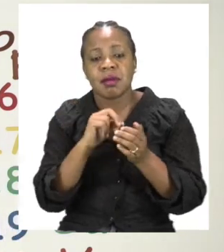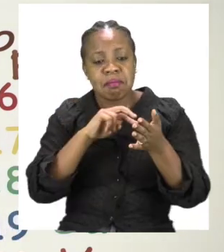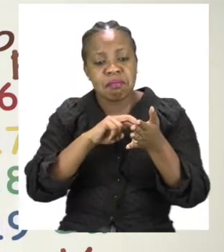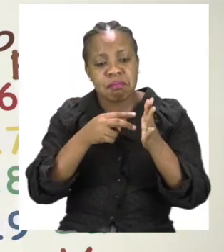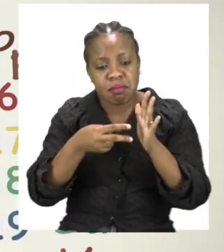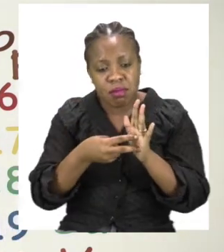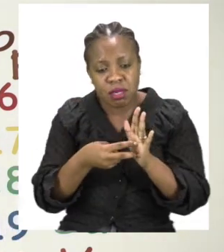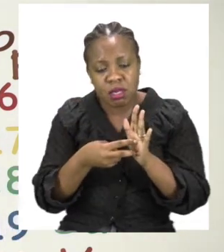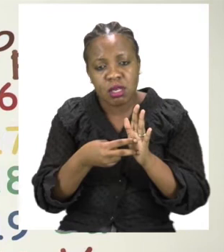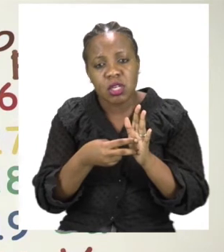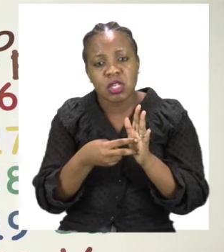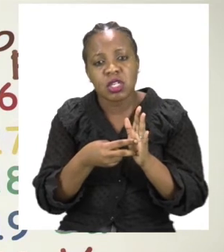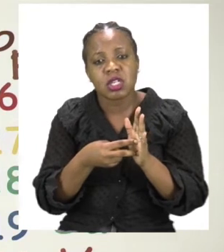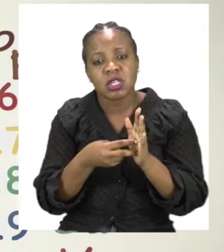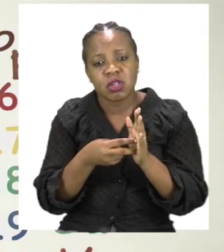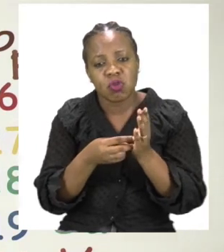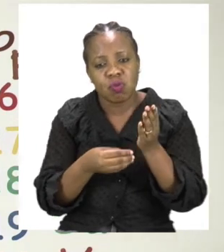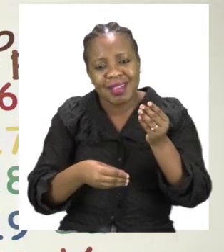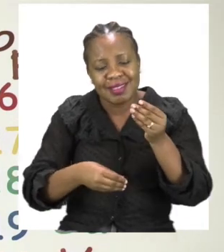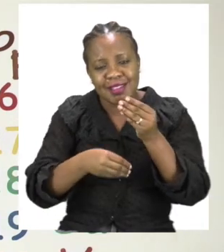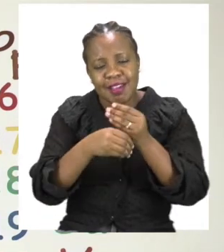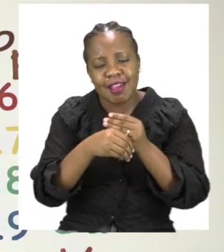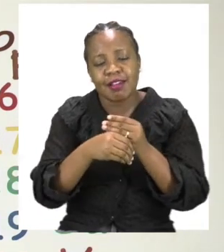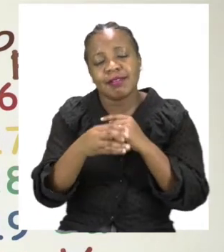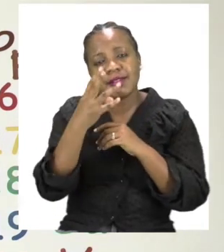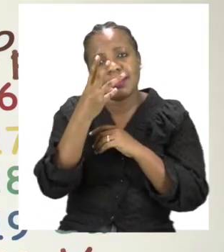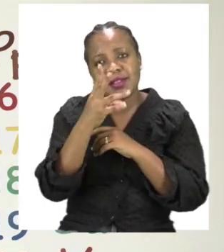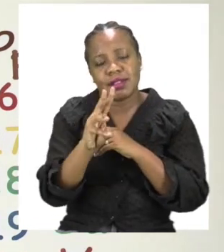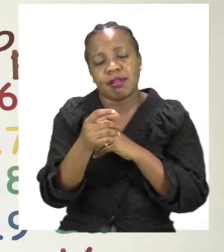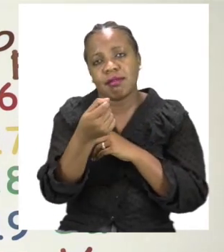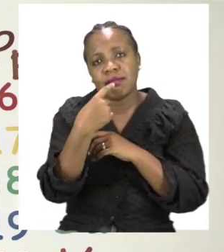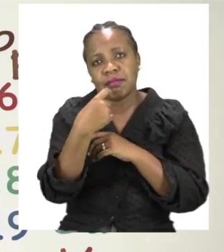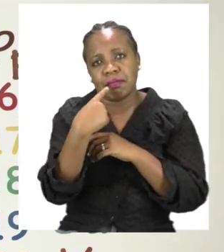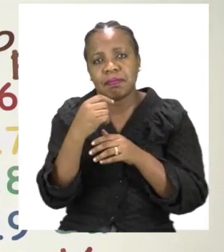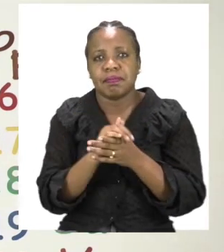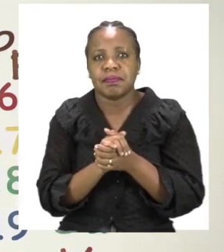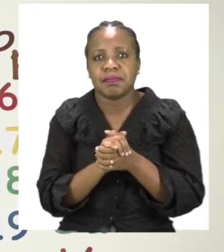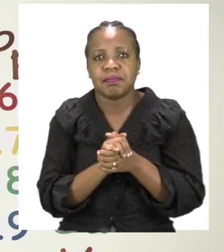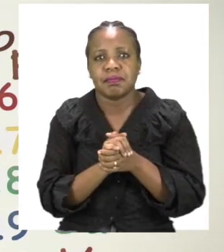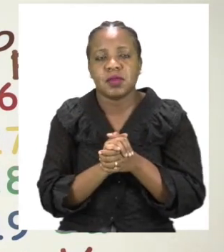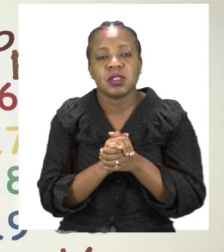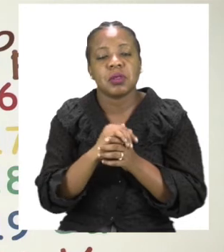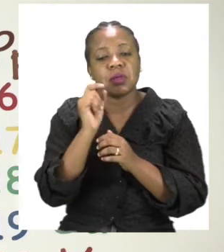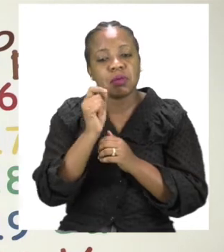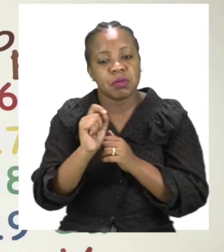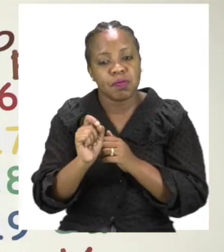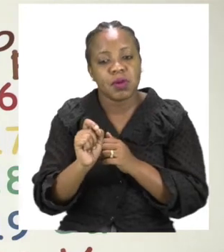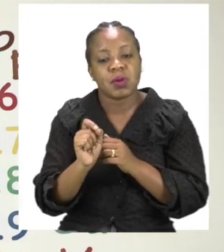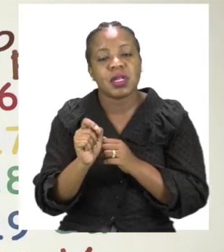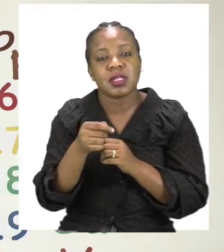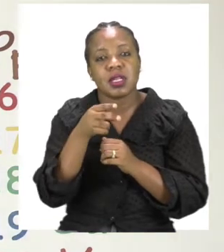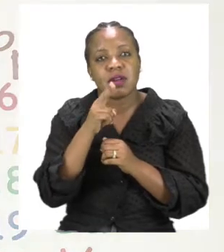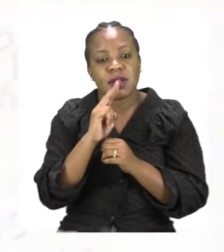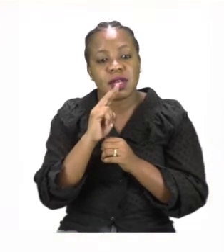So we need to fill that bottle with 6 more pills. I'd like you to write the answer for the